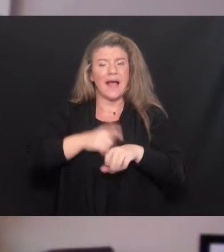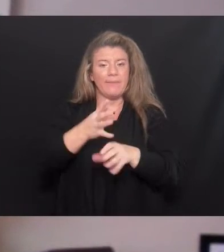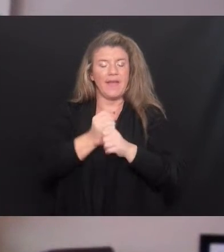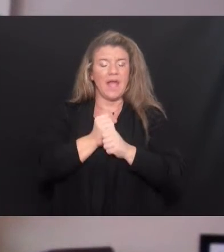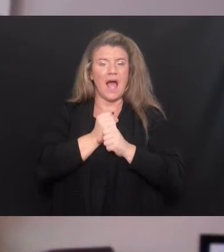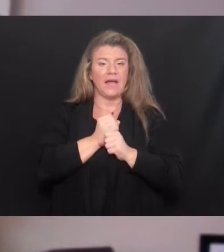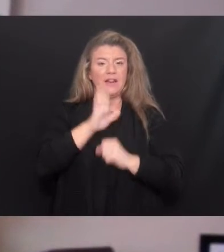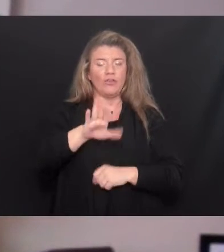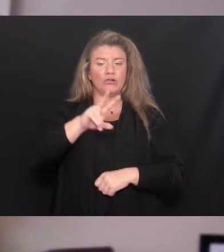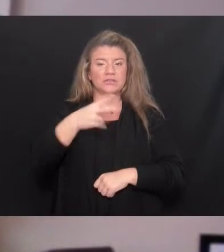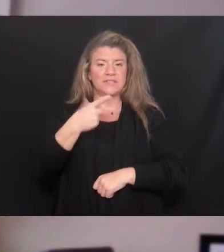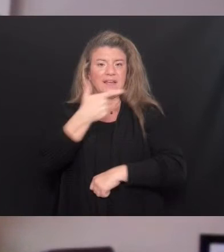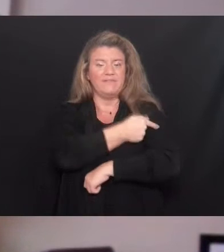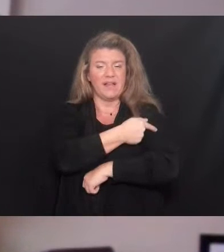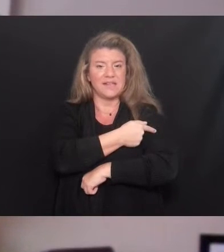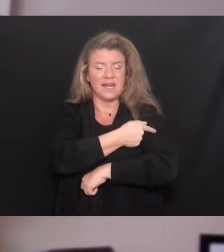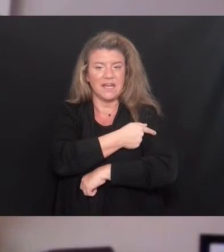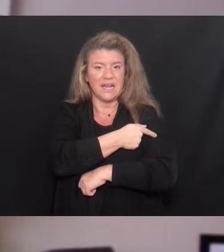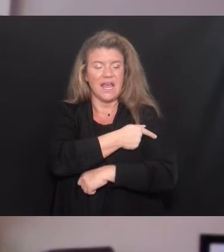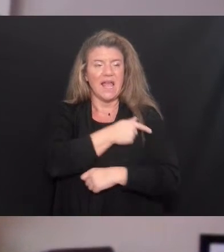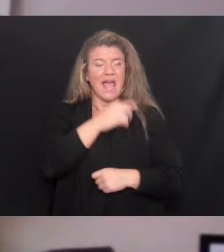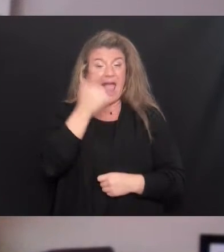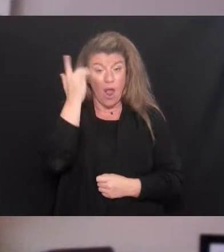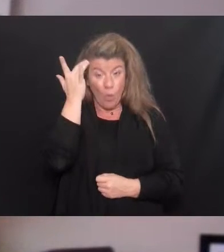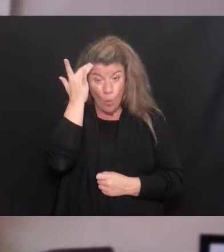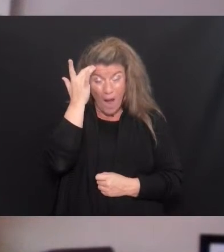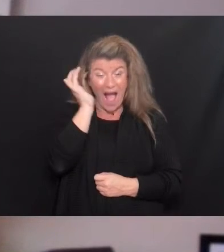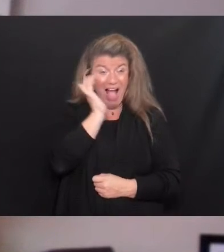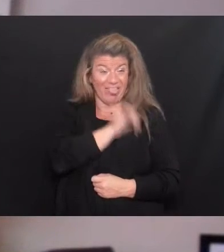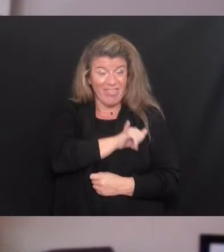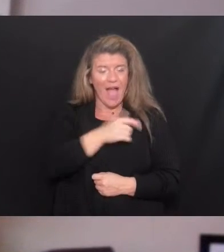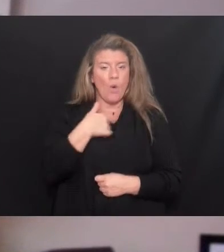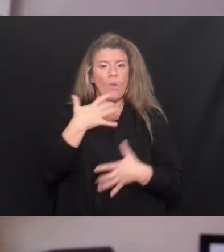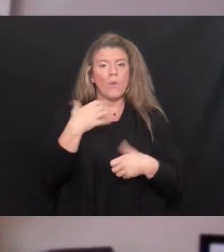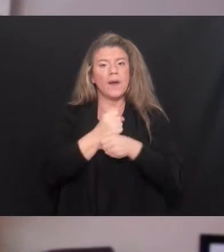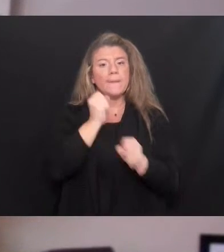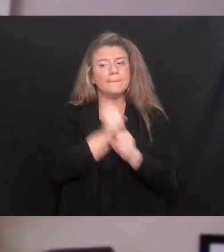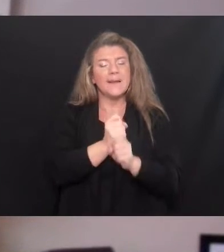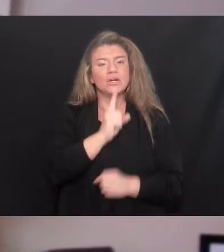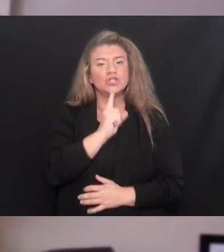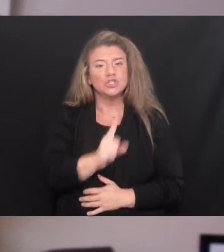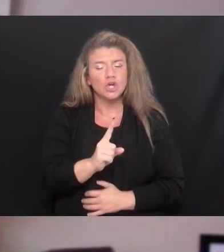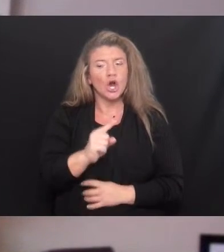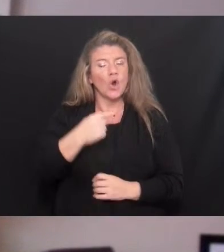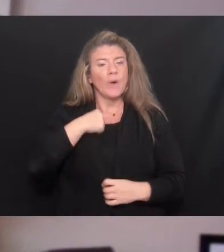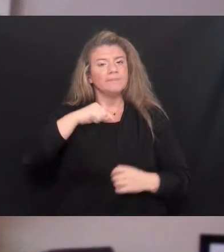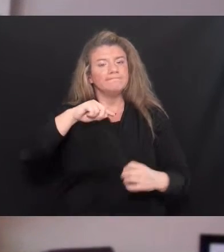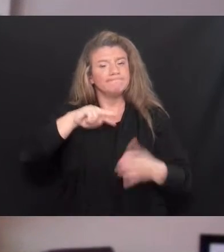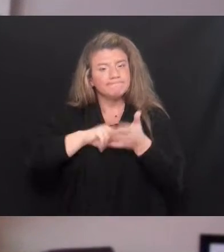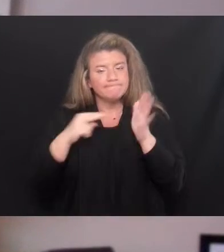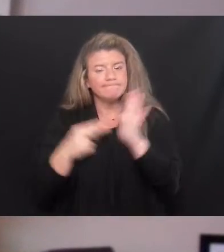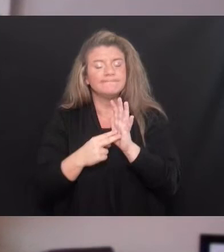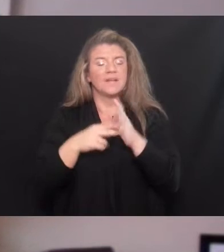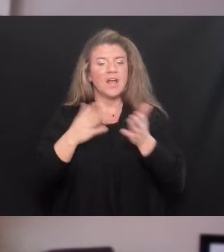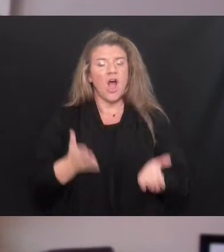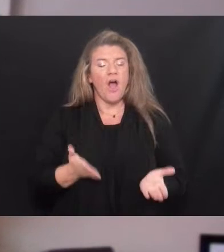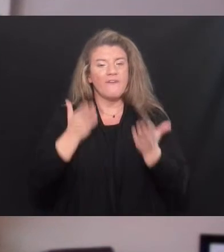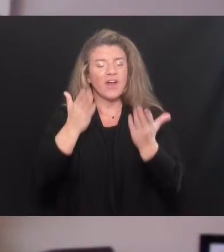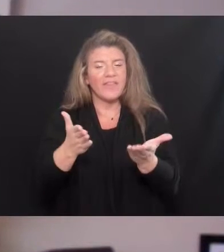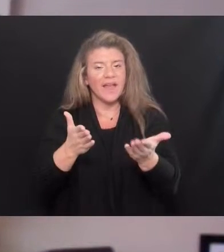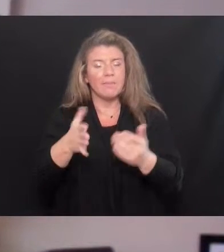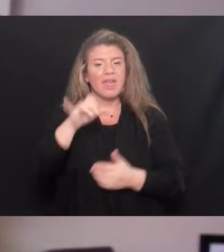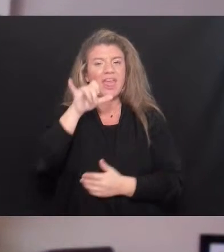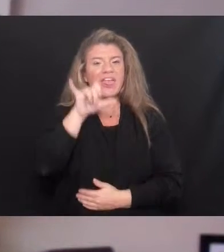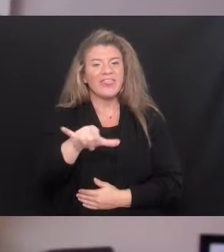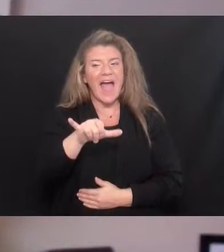were vaccinated. And because of that, we want to be really, really intentional about offering them